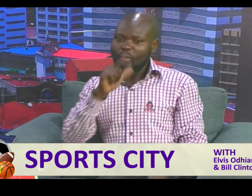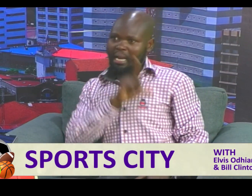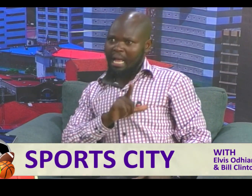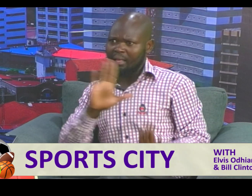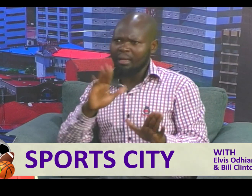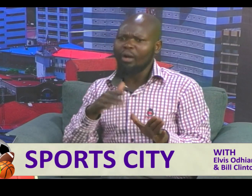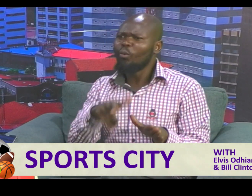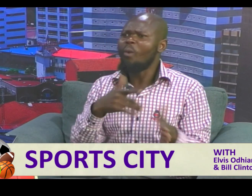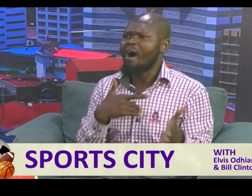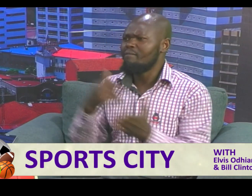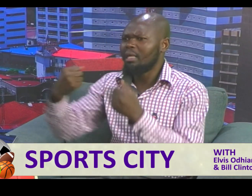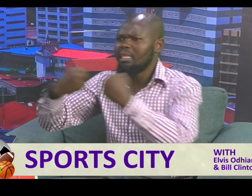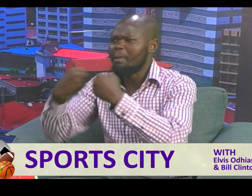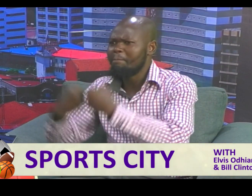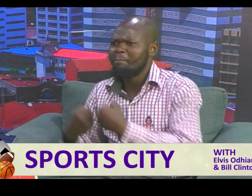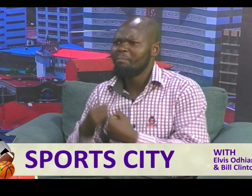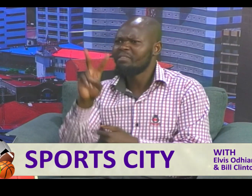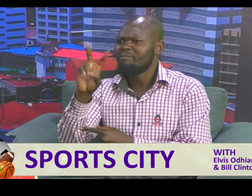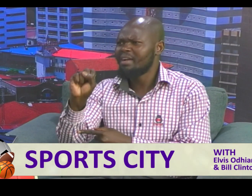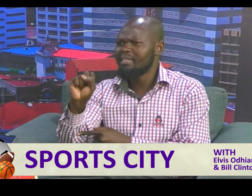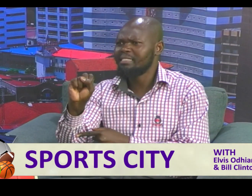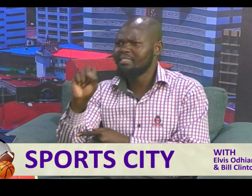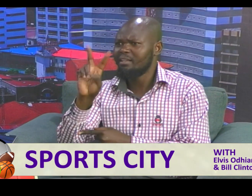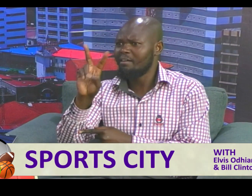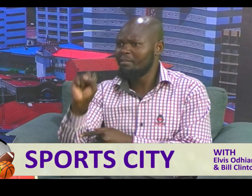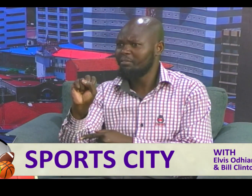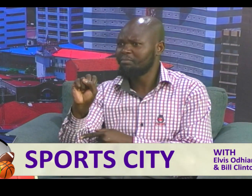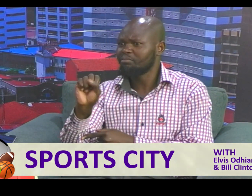I mean they're just lucky.